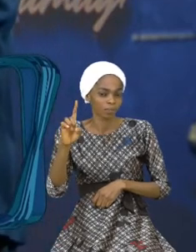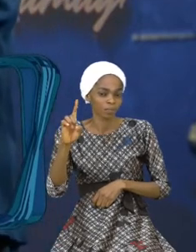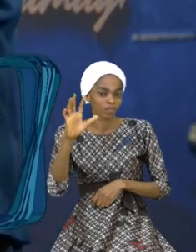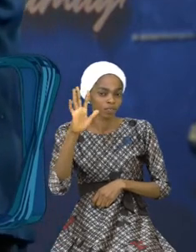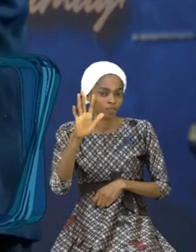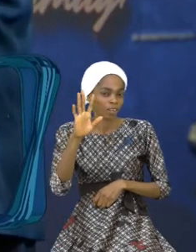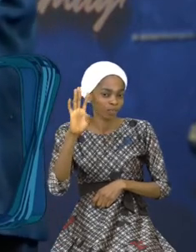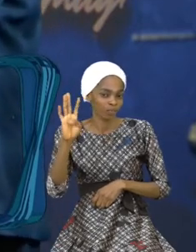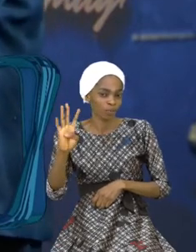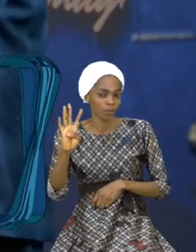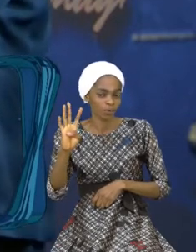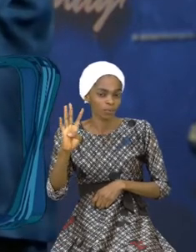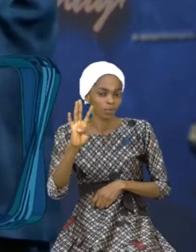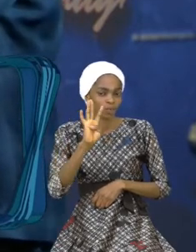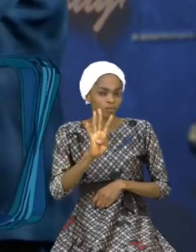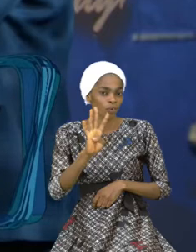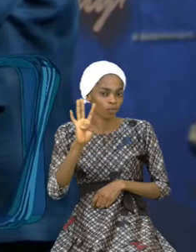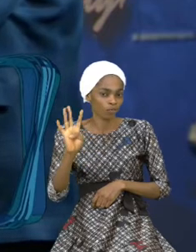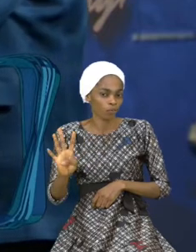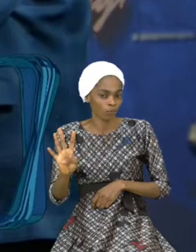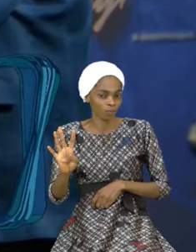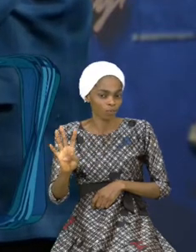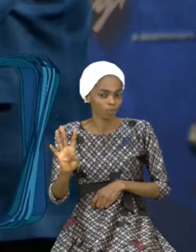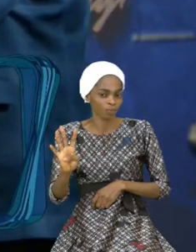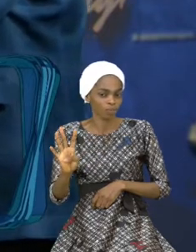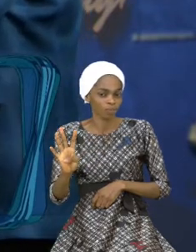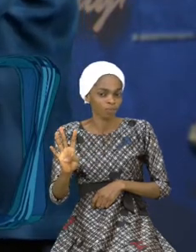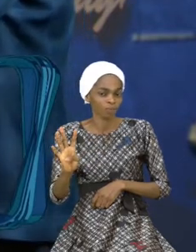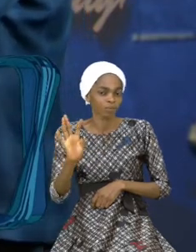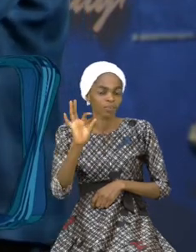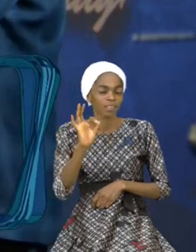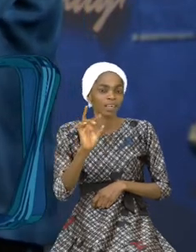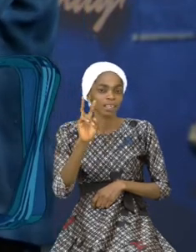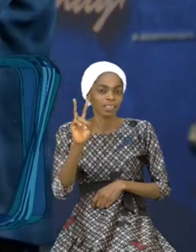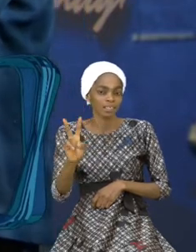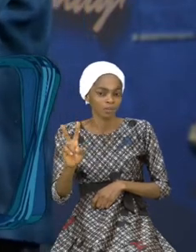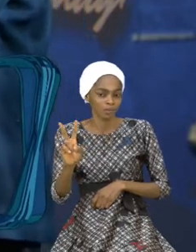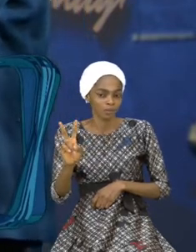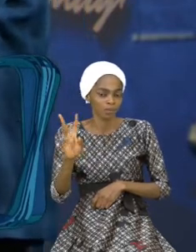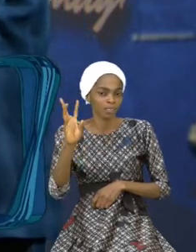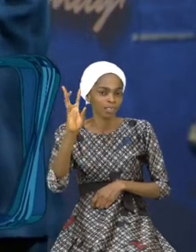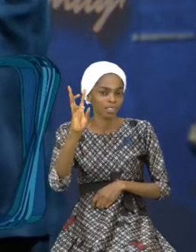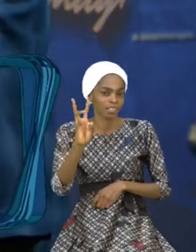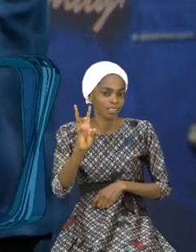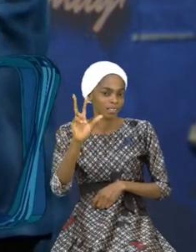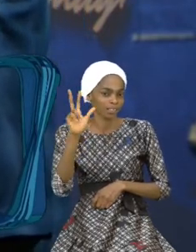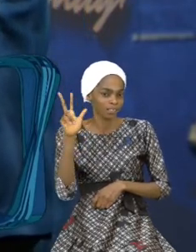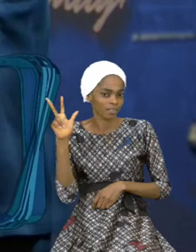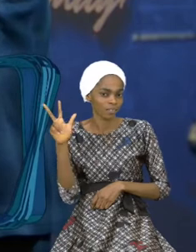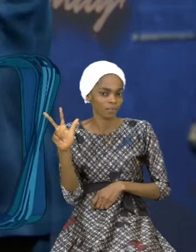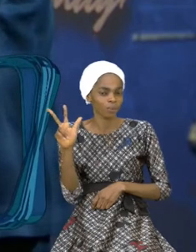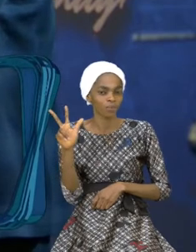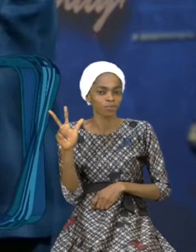four four four nine two six three